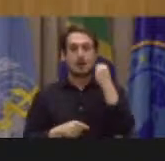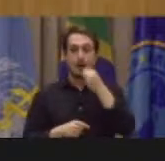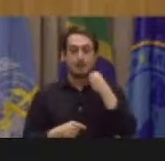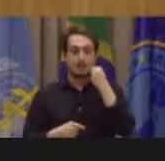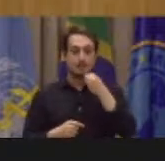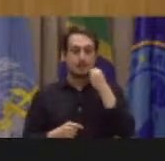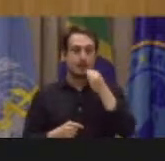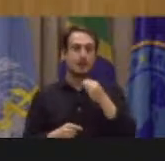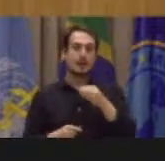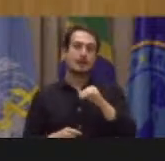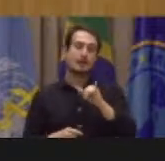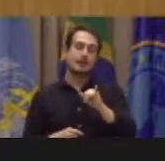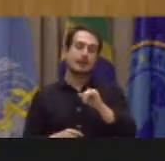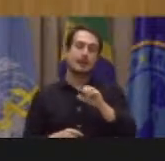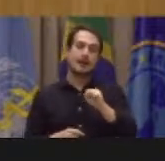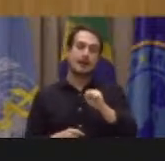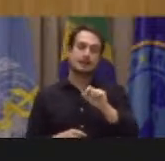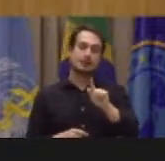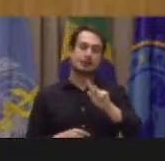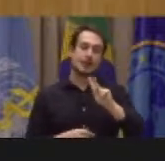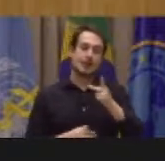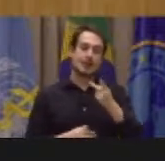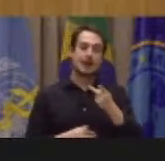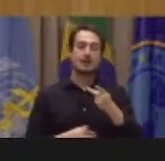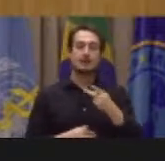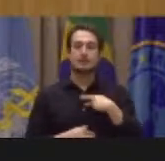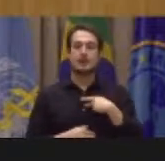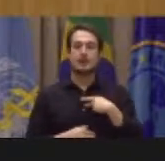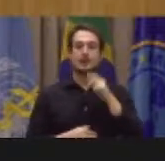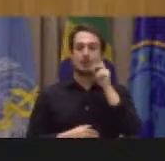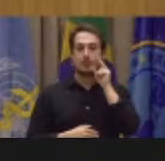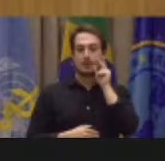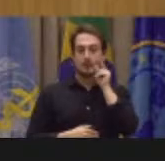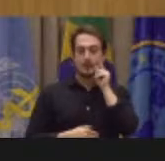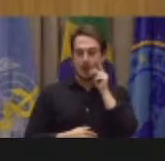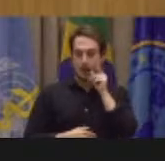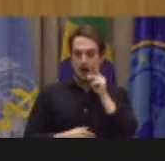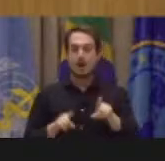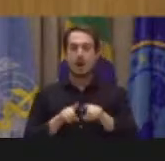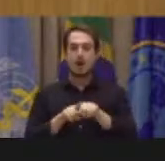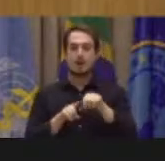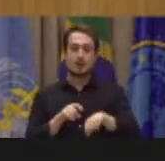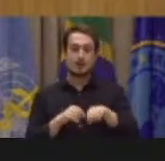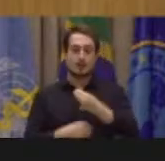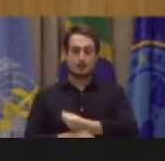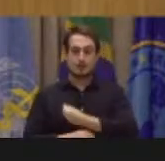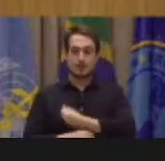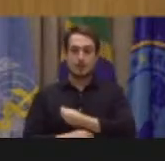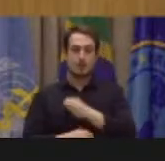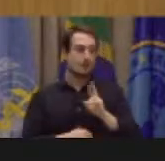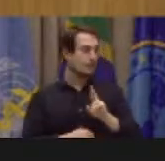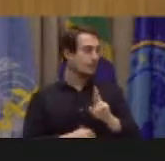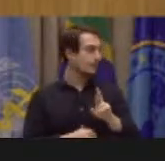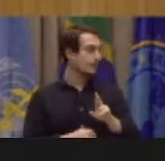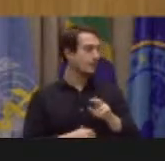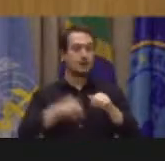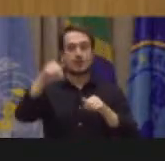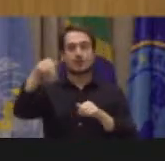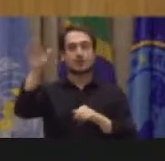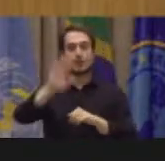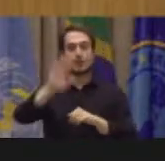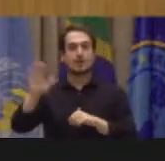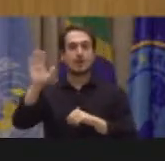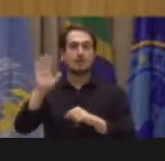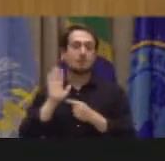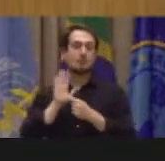capability, and from ISGH, from Ceará. The representation from